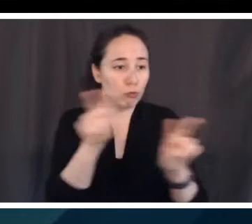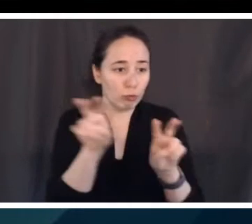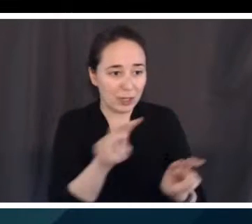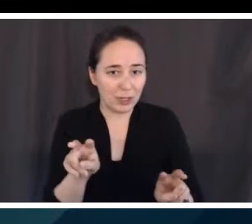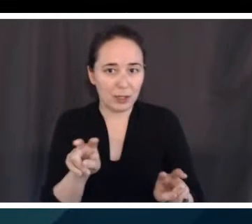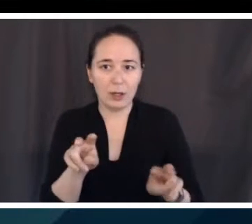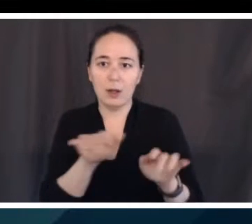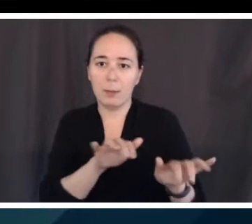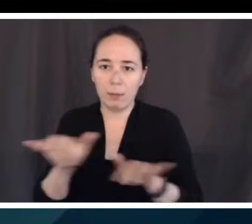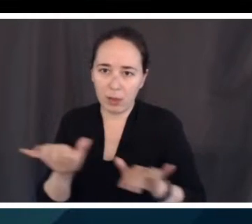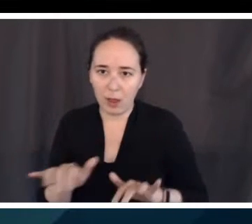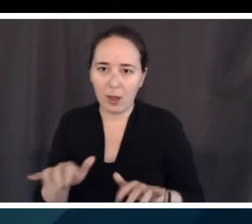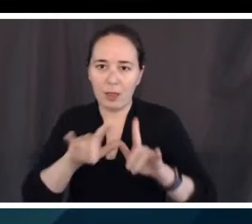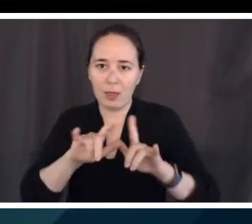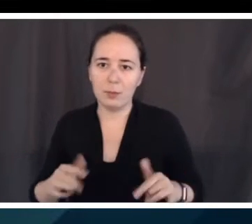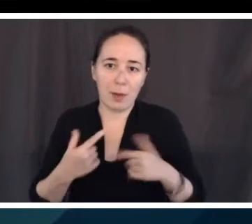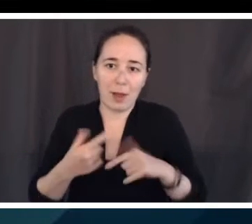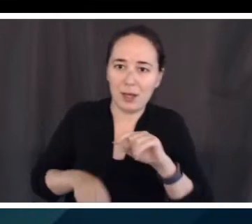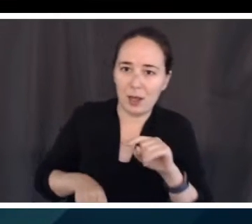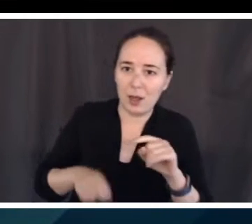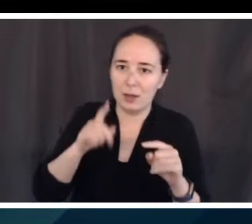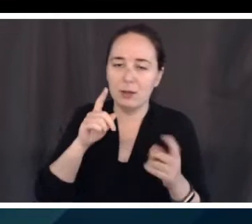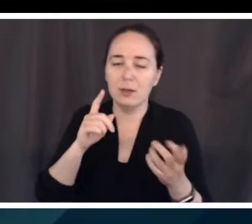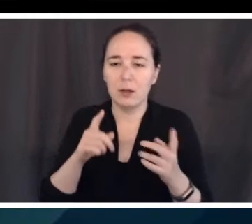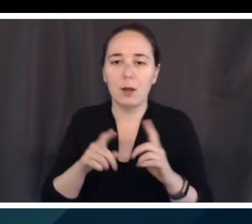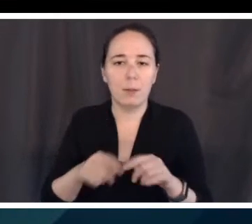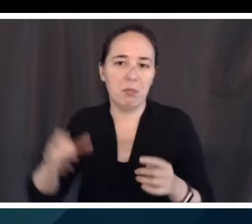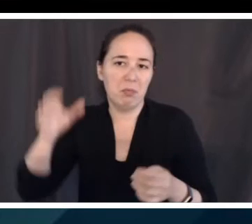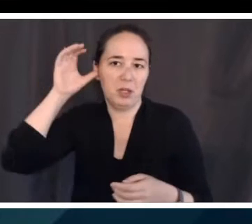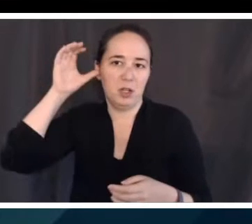quicker just by hearing it and having